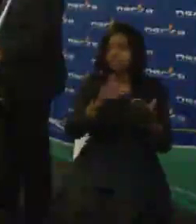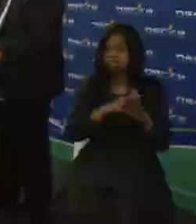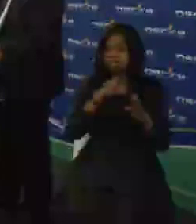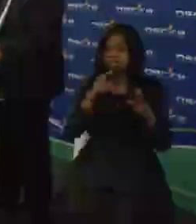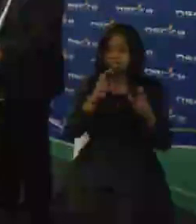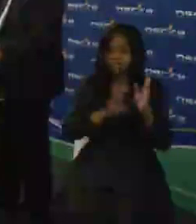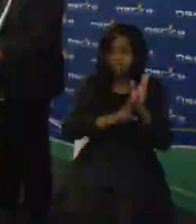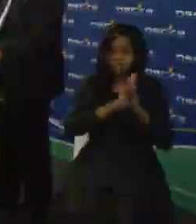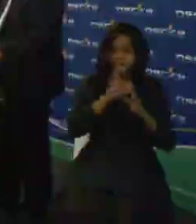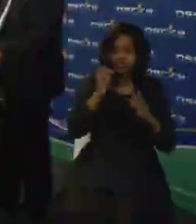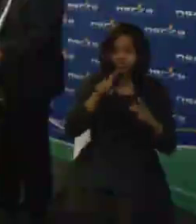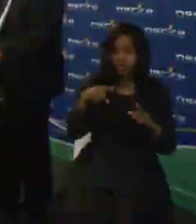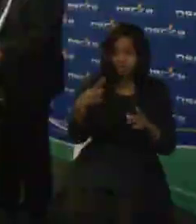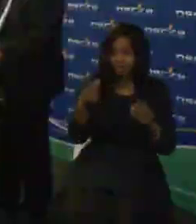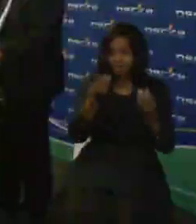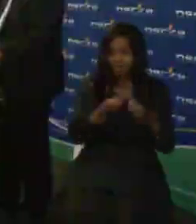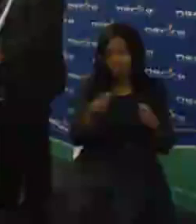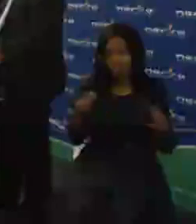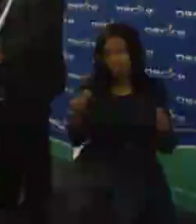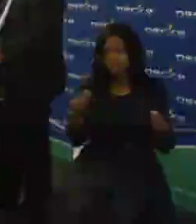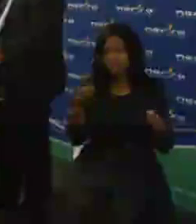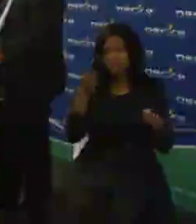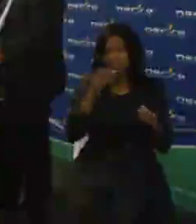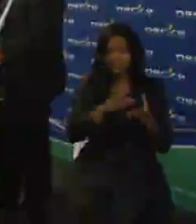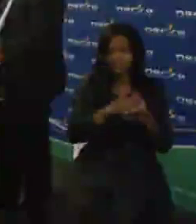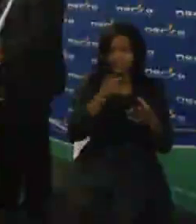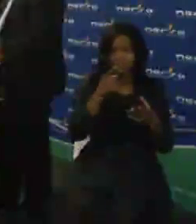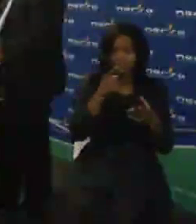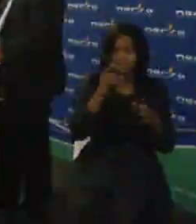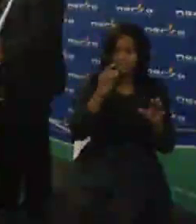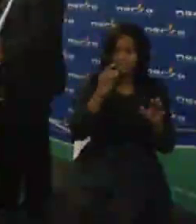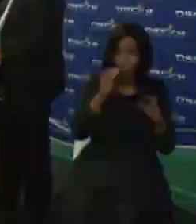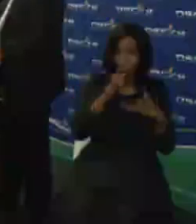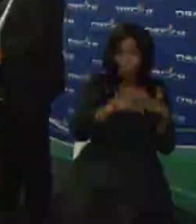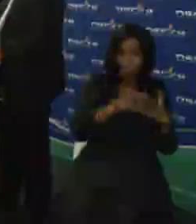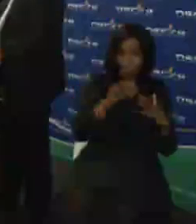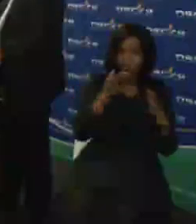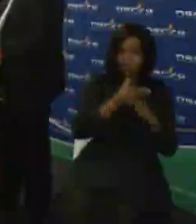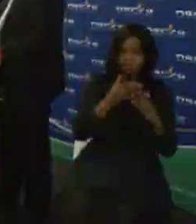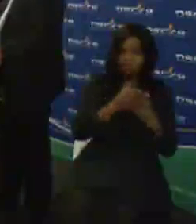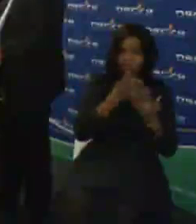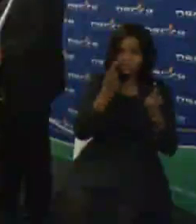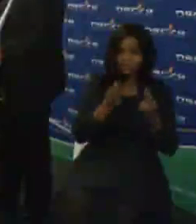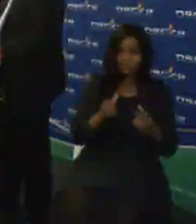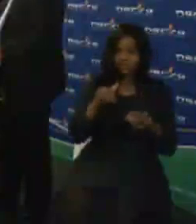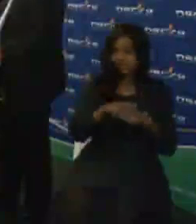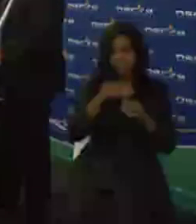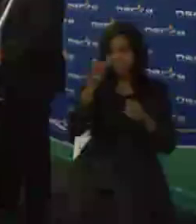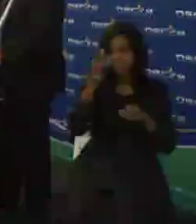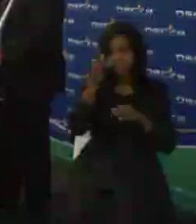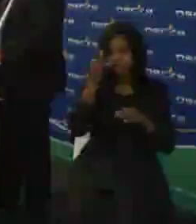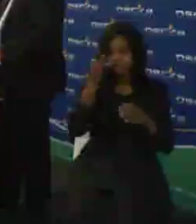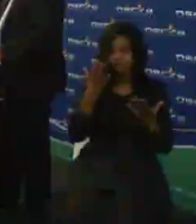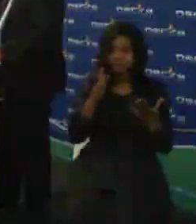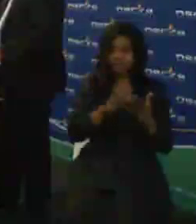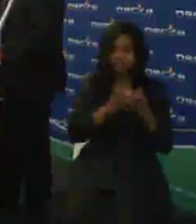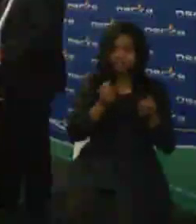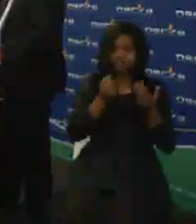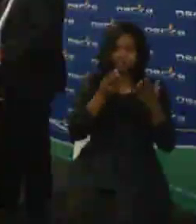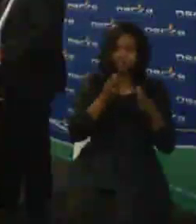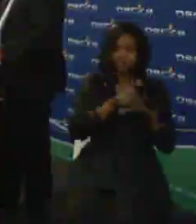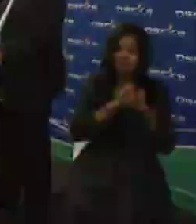other liabilities, etc., ability to access funding in the future and deliver on the